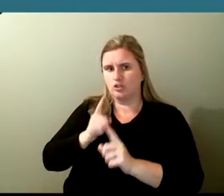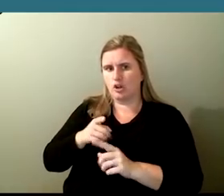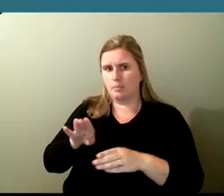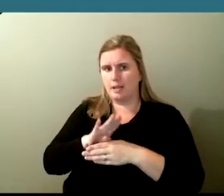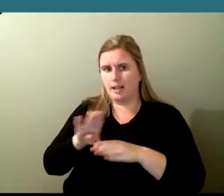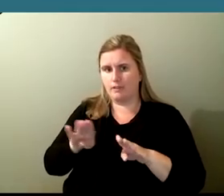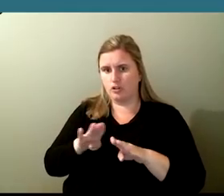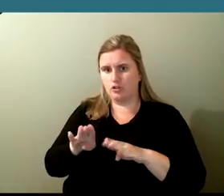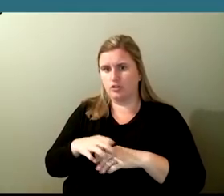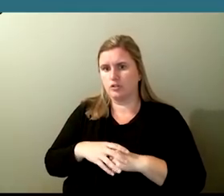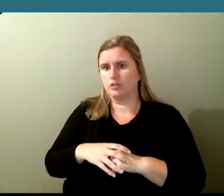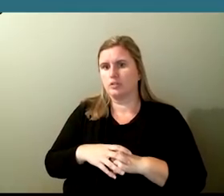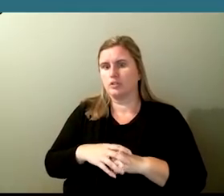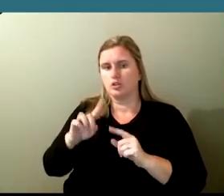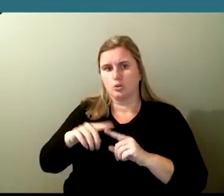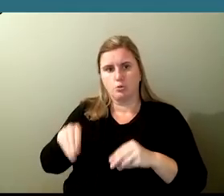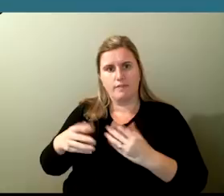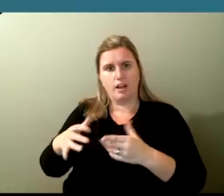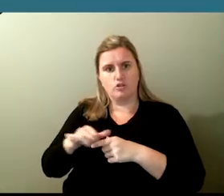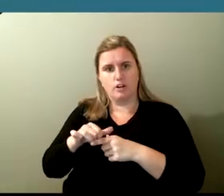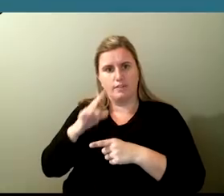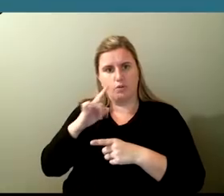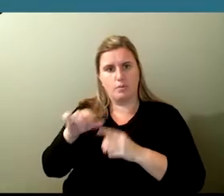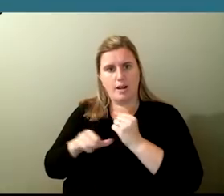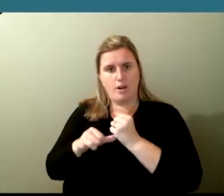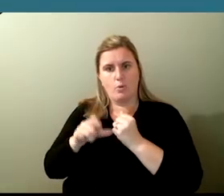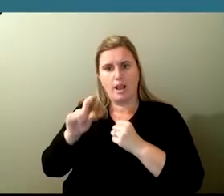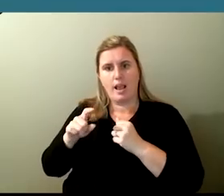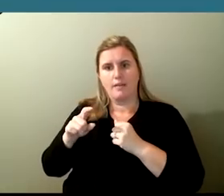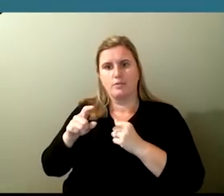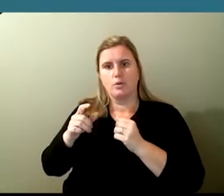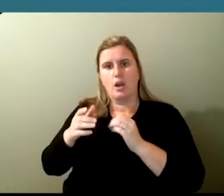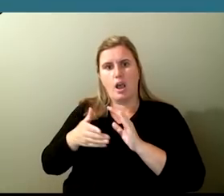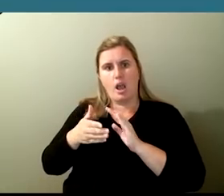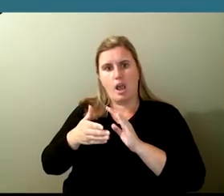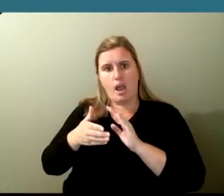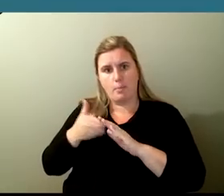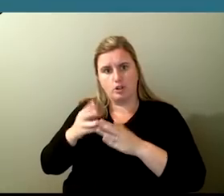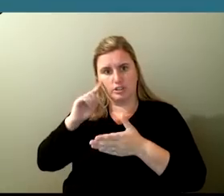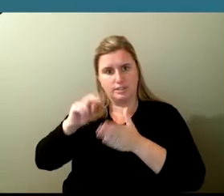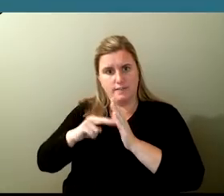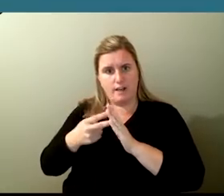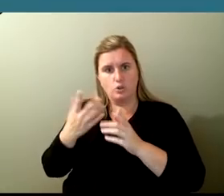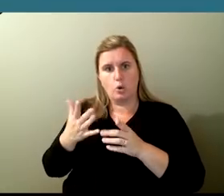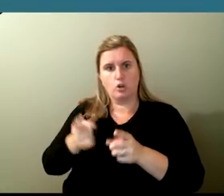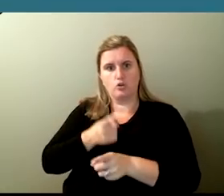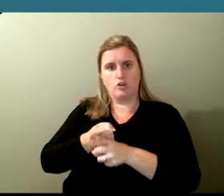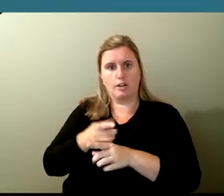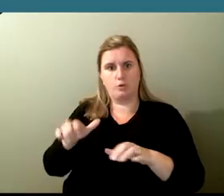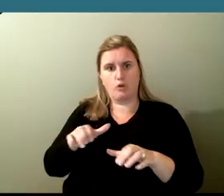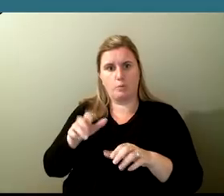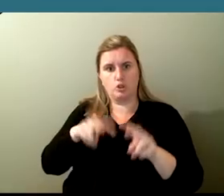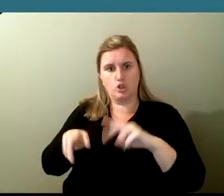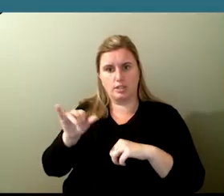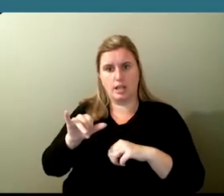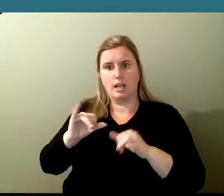to provide training to our paraeducators. So we have to operationally define what correct performance looks like in observable